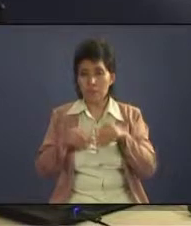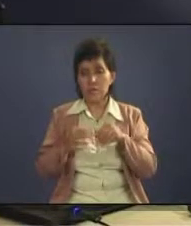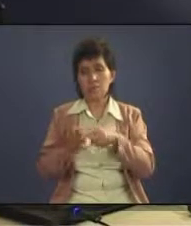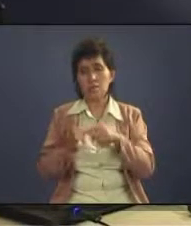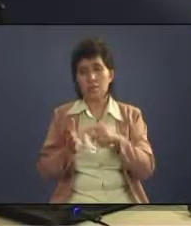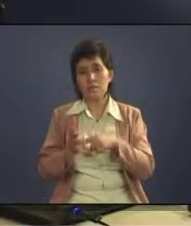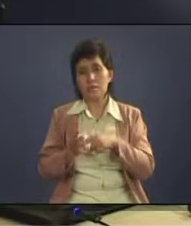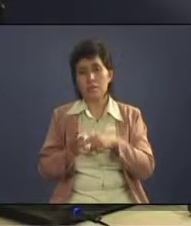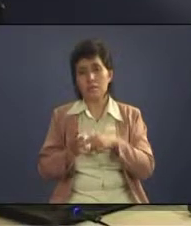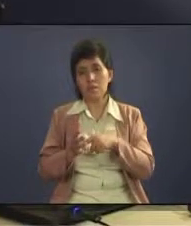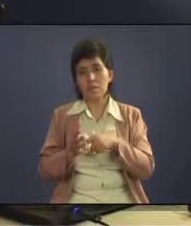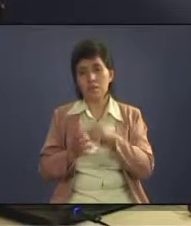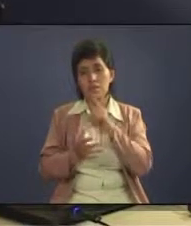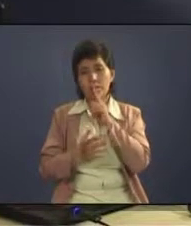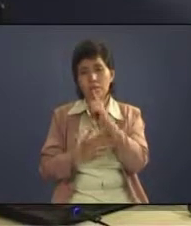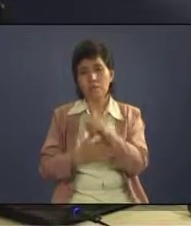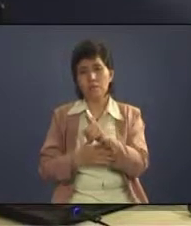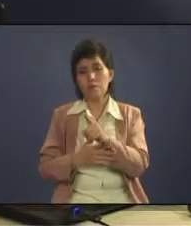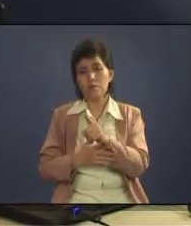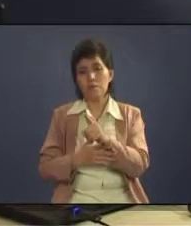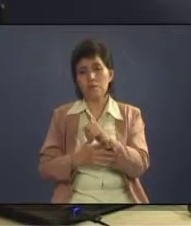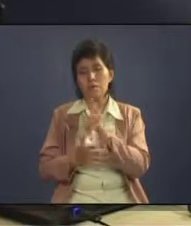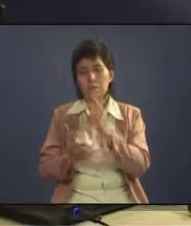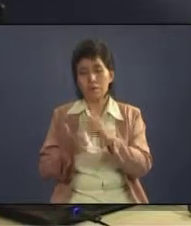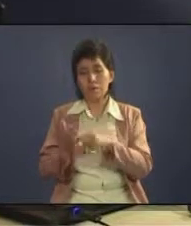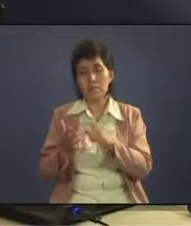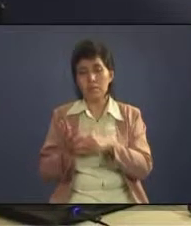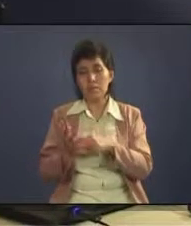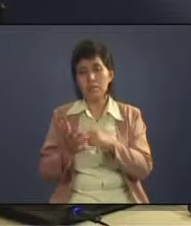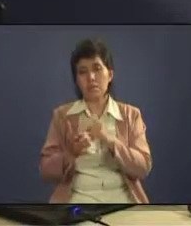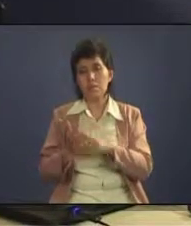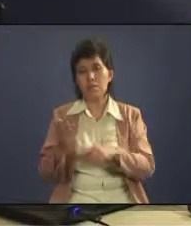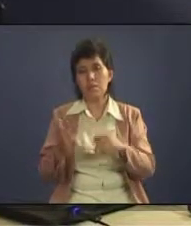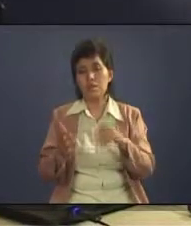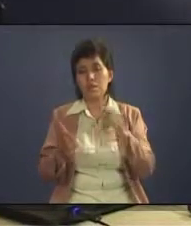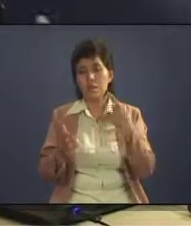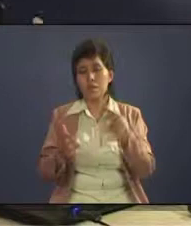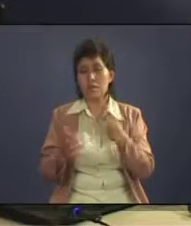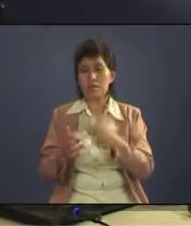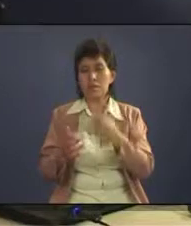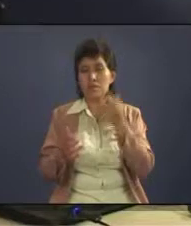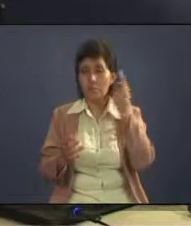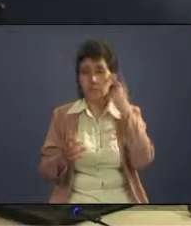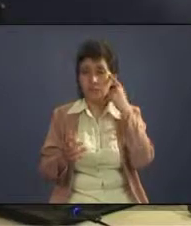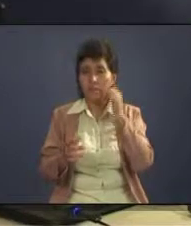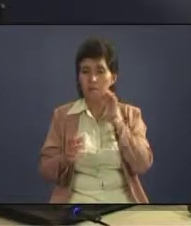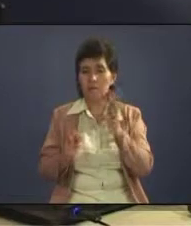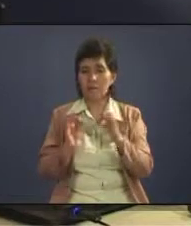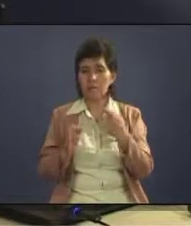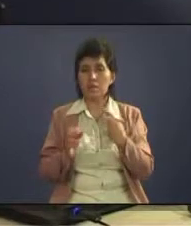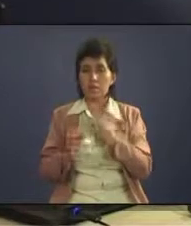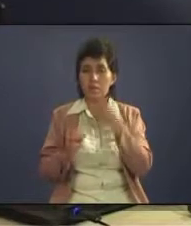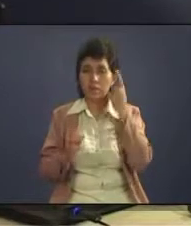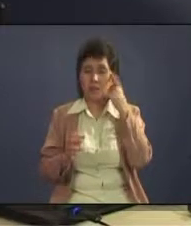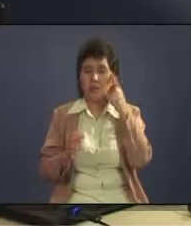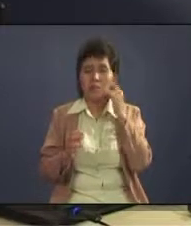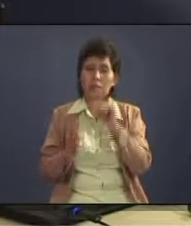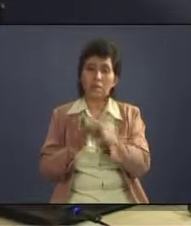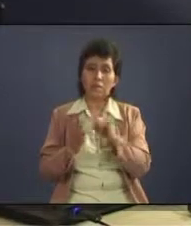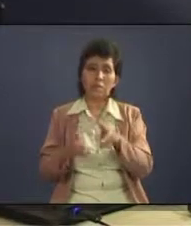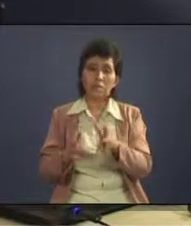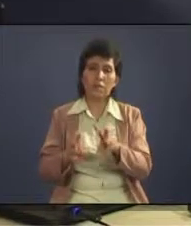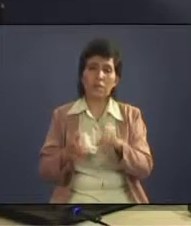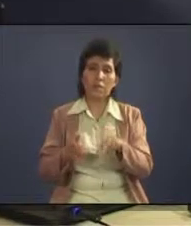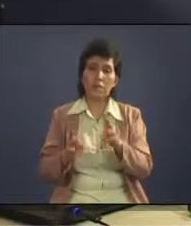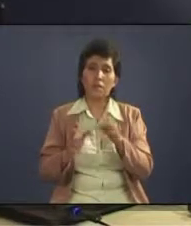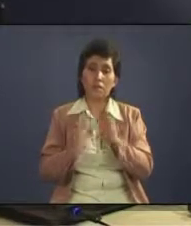And sometimes it is what we think, okay? Sometimes when we are treated in that way, sometimes we think about, am I treated